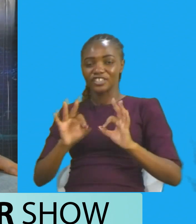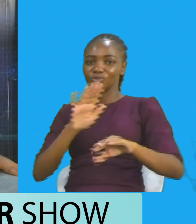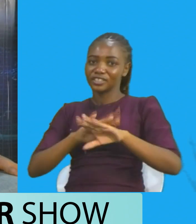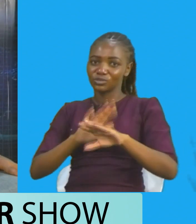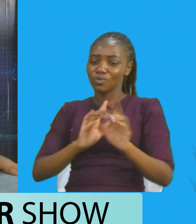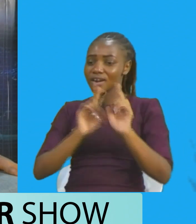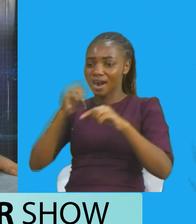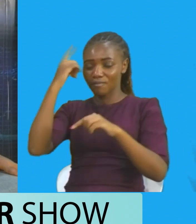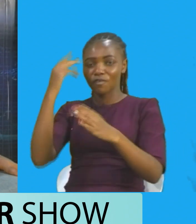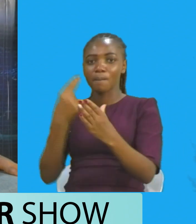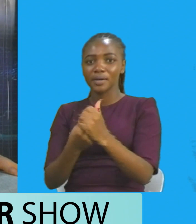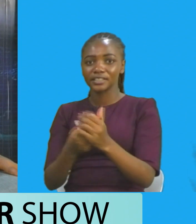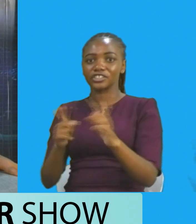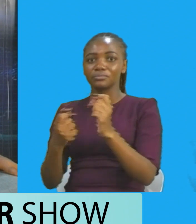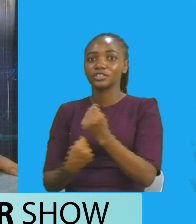and sponsorship.